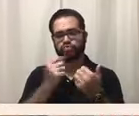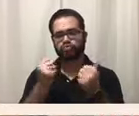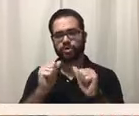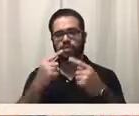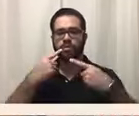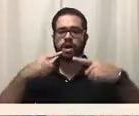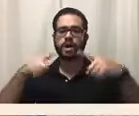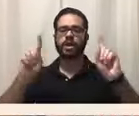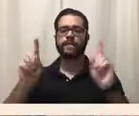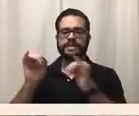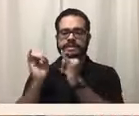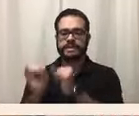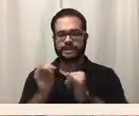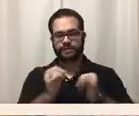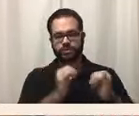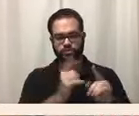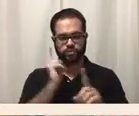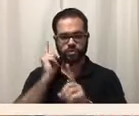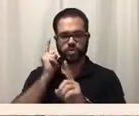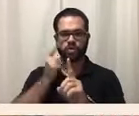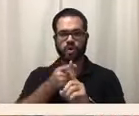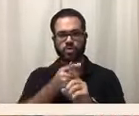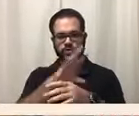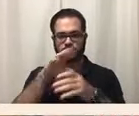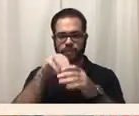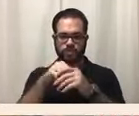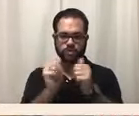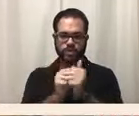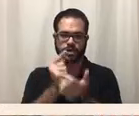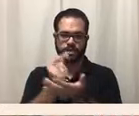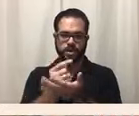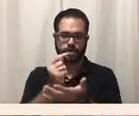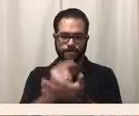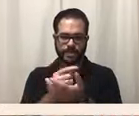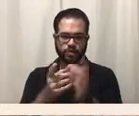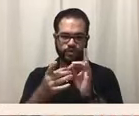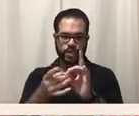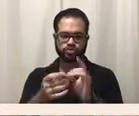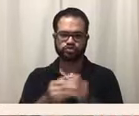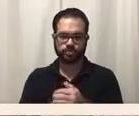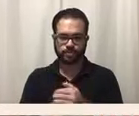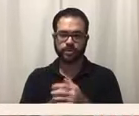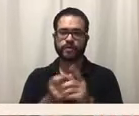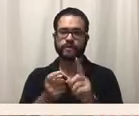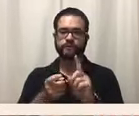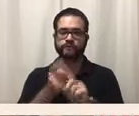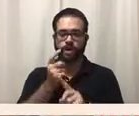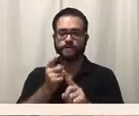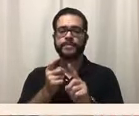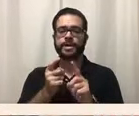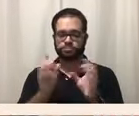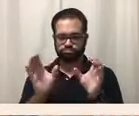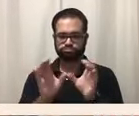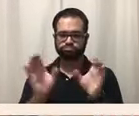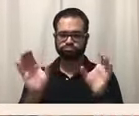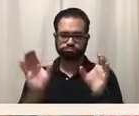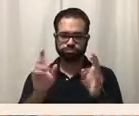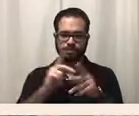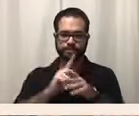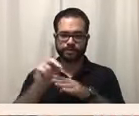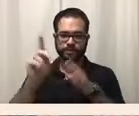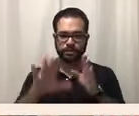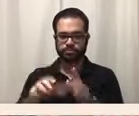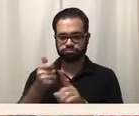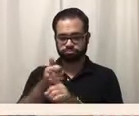individualized goals within a therapeutic relationship by a credentialed professional who has completed an